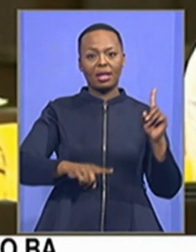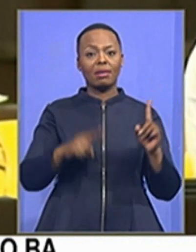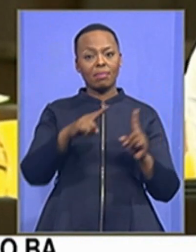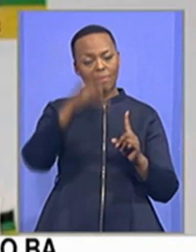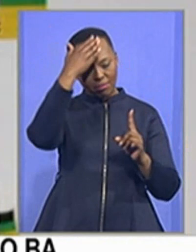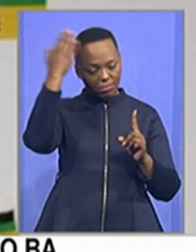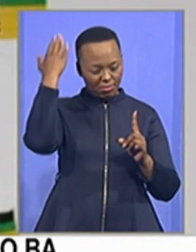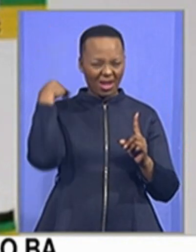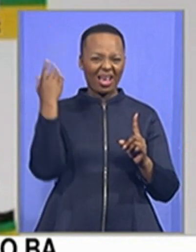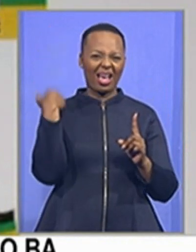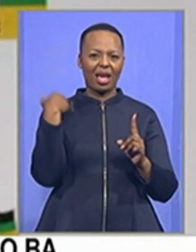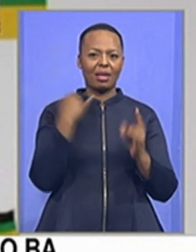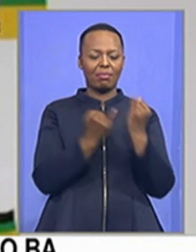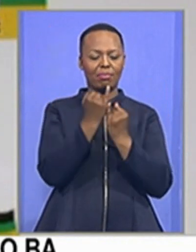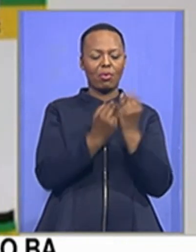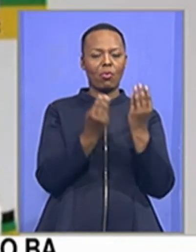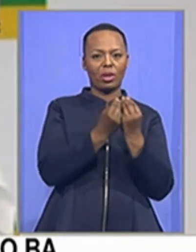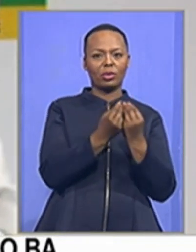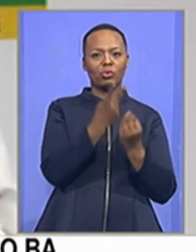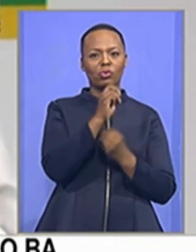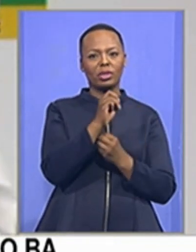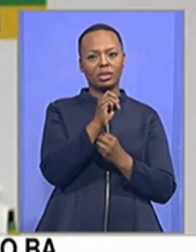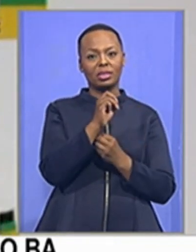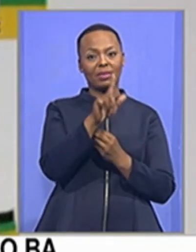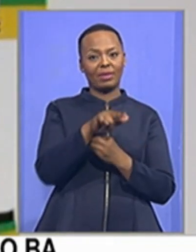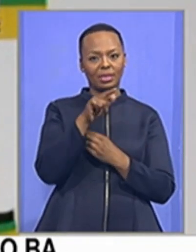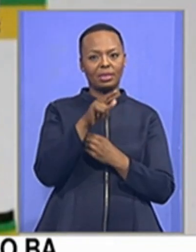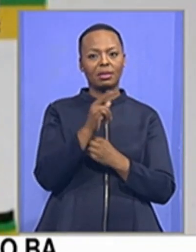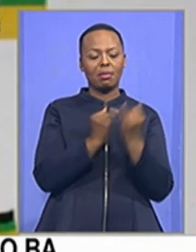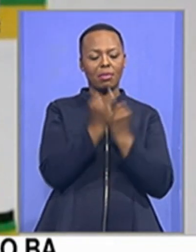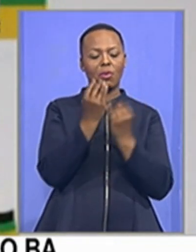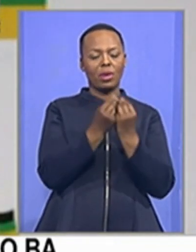2017. For President Cyril Ramaphosa,